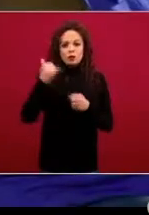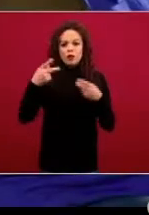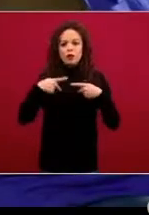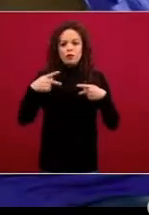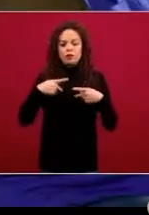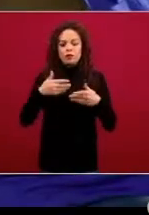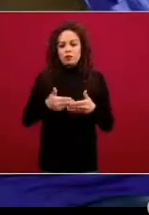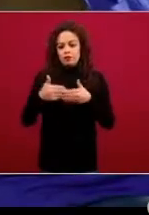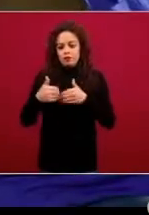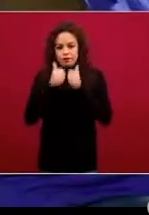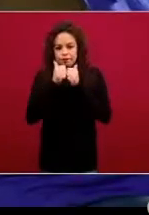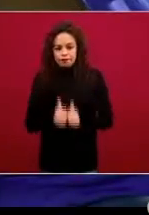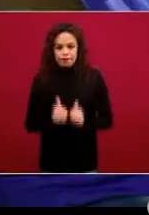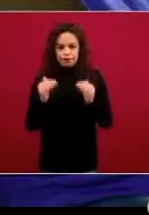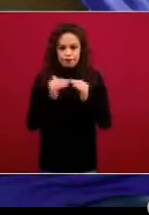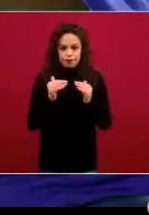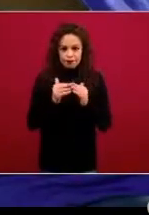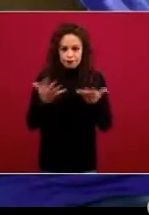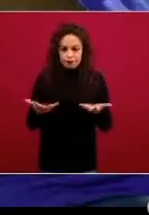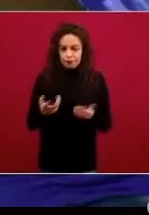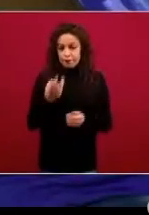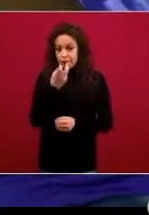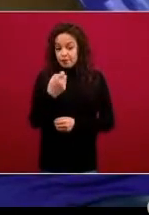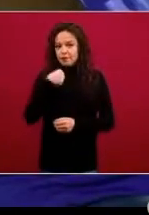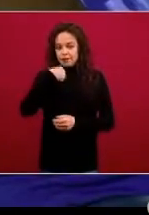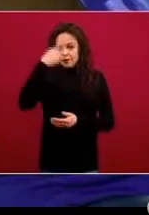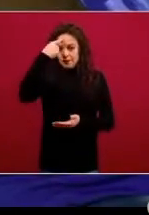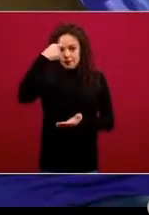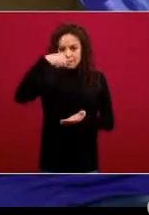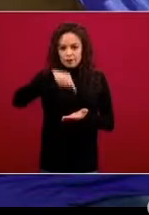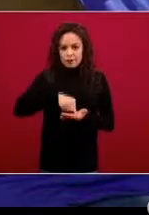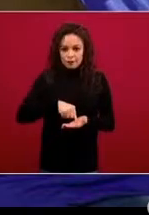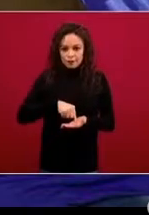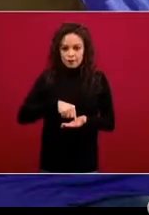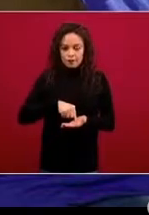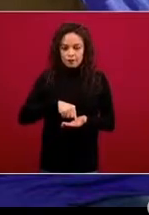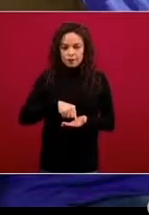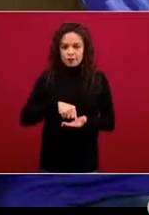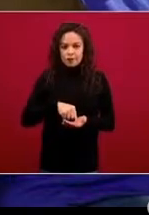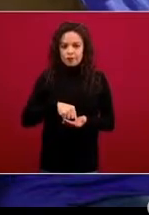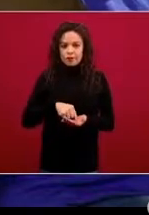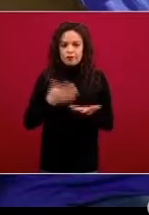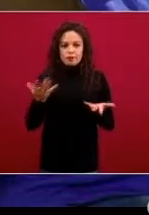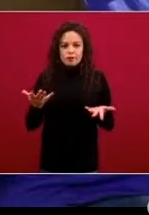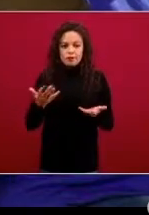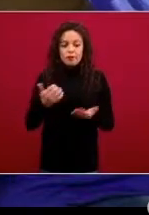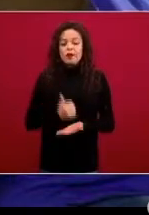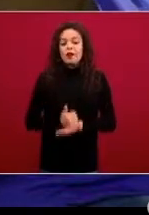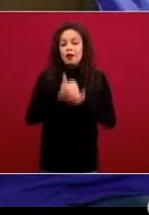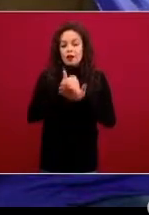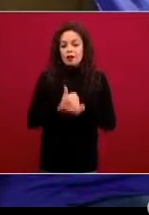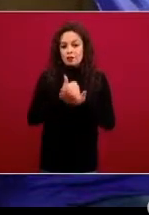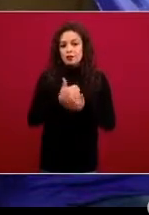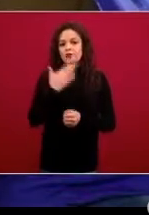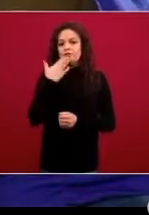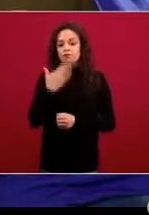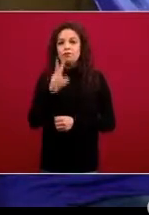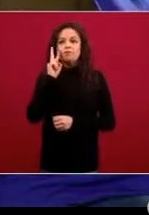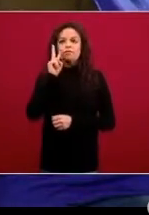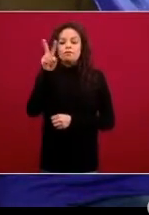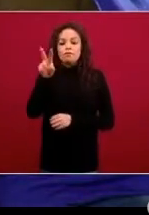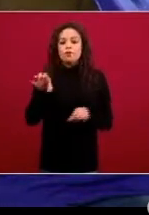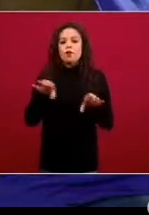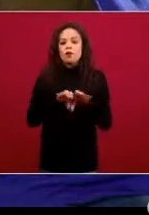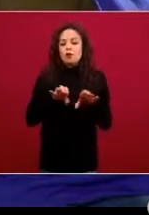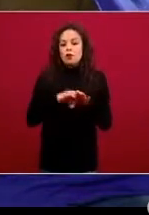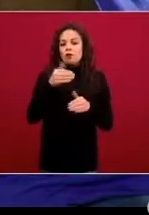really like those numbers. Could you help us out with that and let us know how hospitals are doing and how full